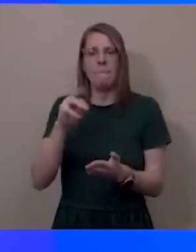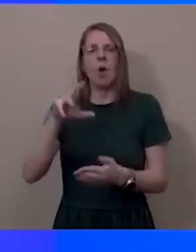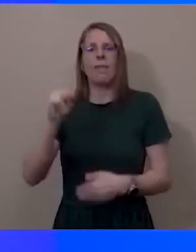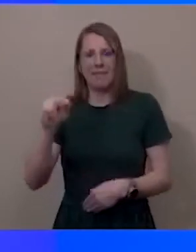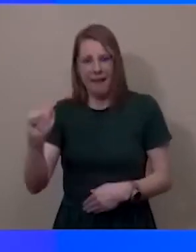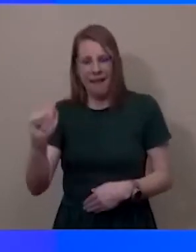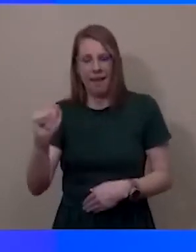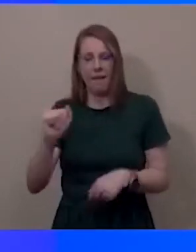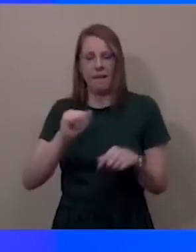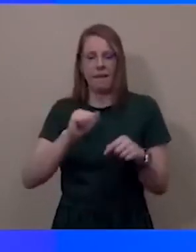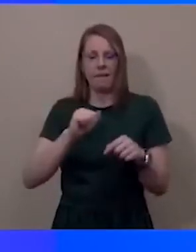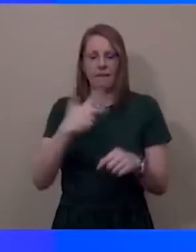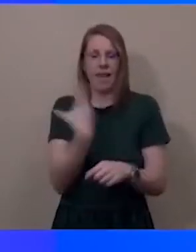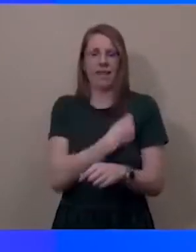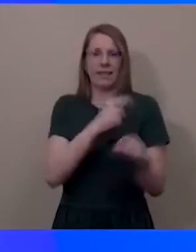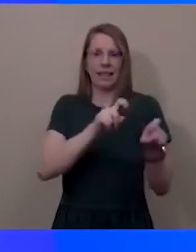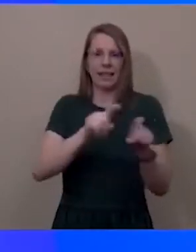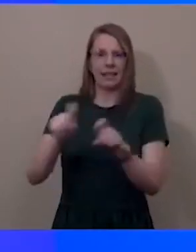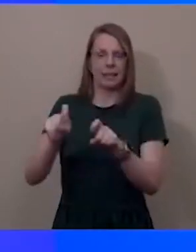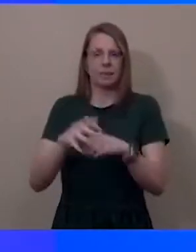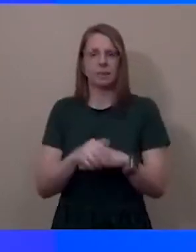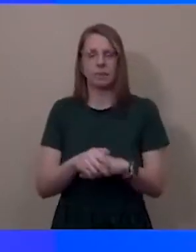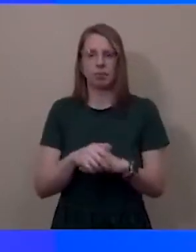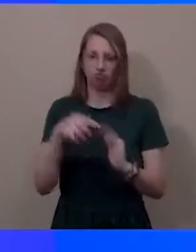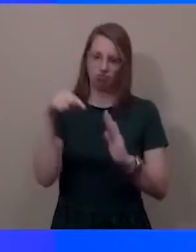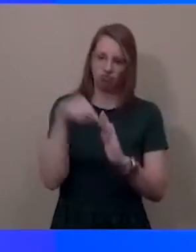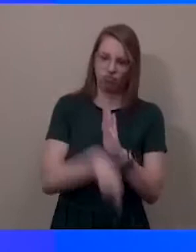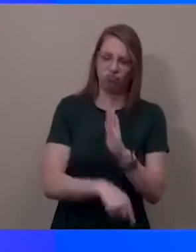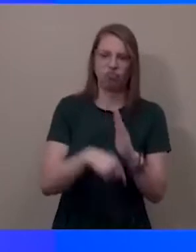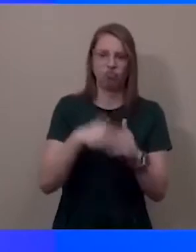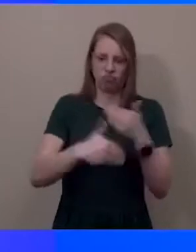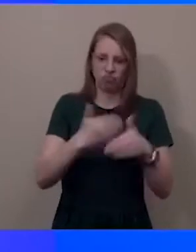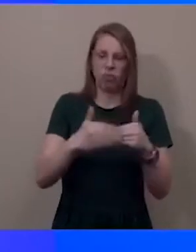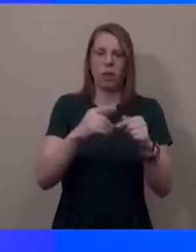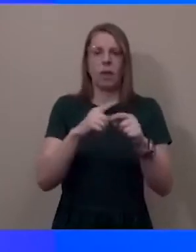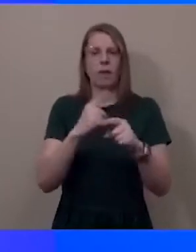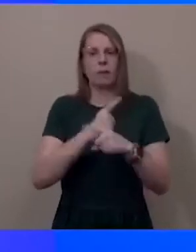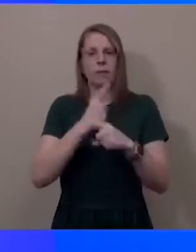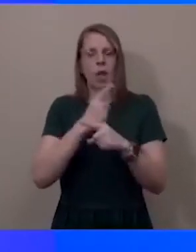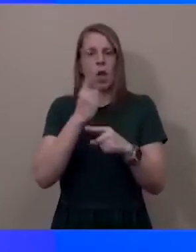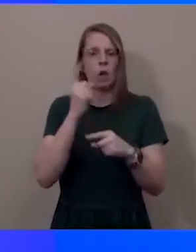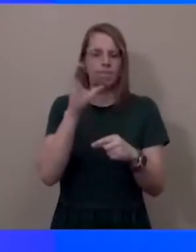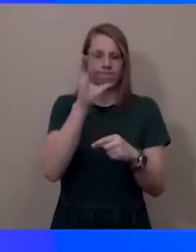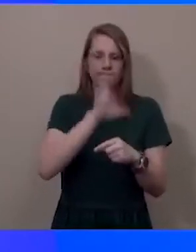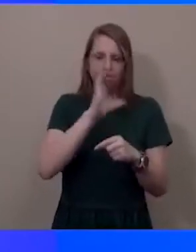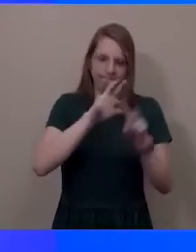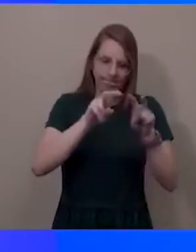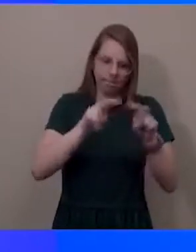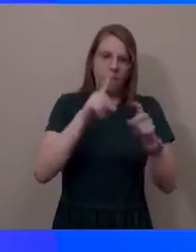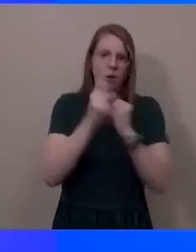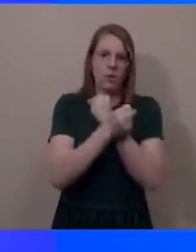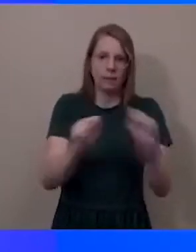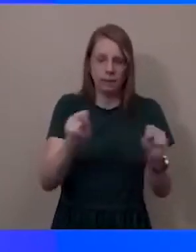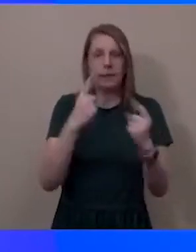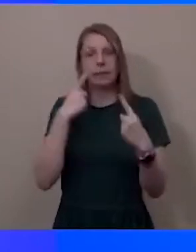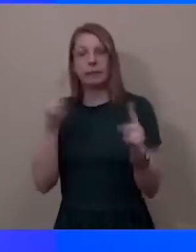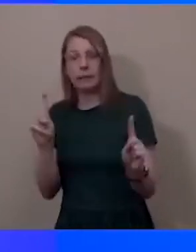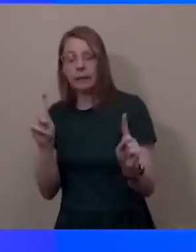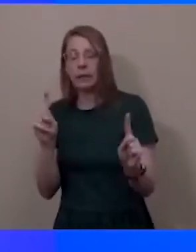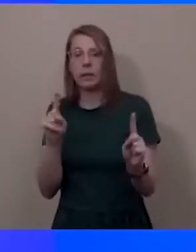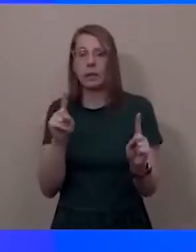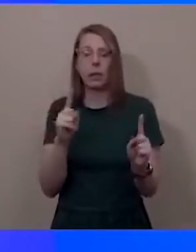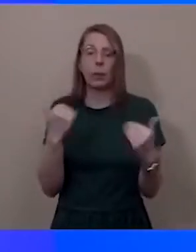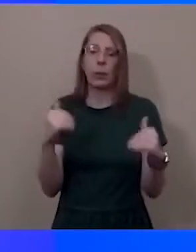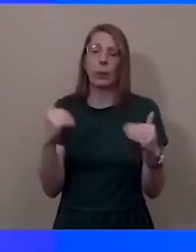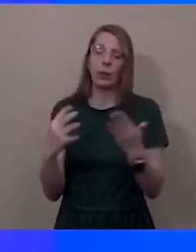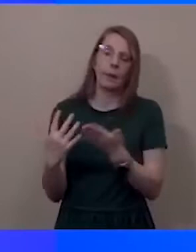vaccines tested, done expeditiously, but in the right manner, looking for safety and efficacy signals, and we have overwhelming